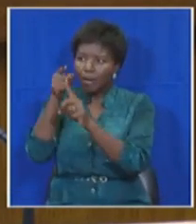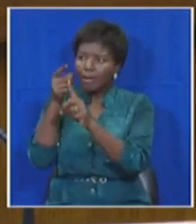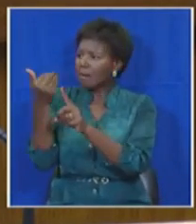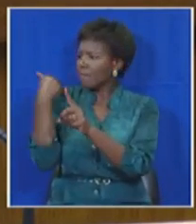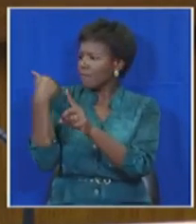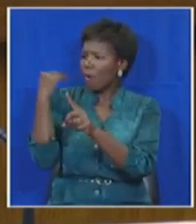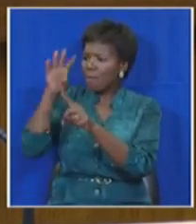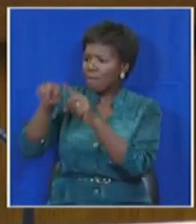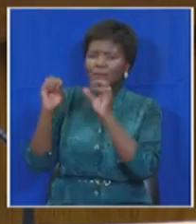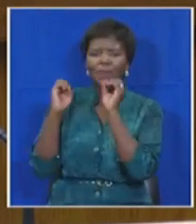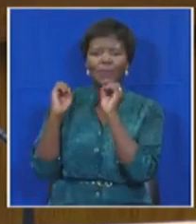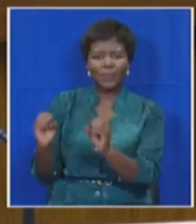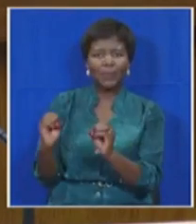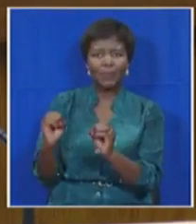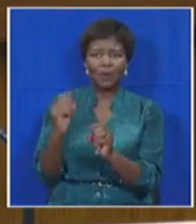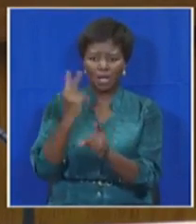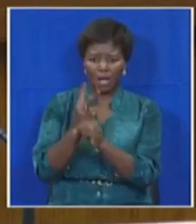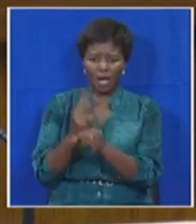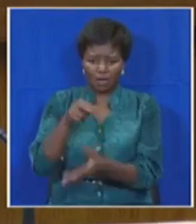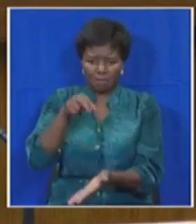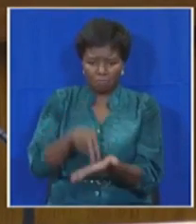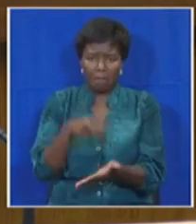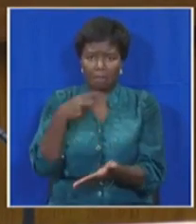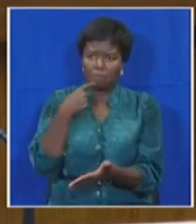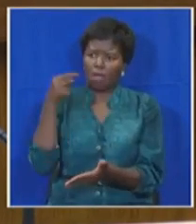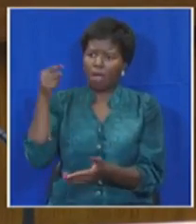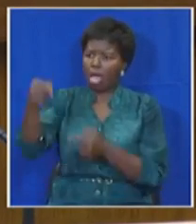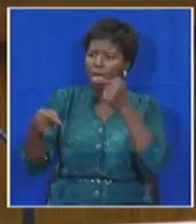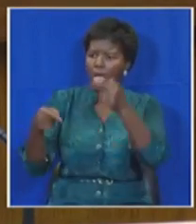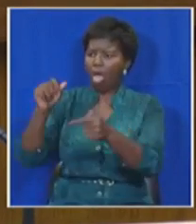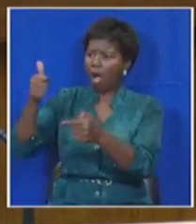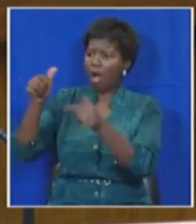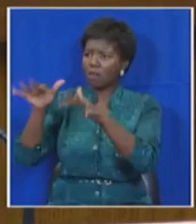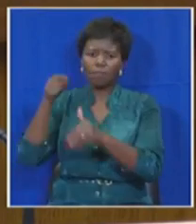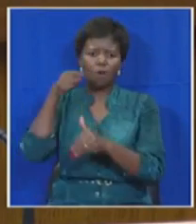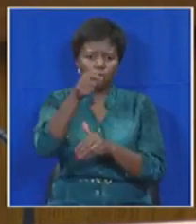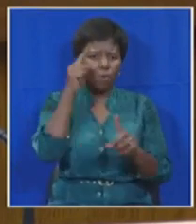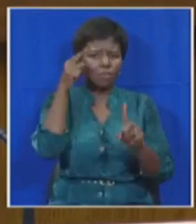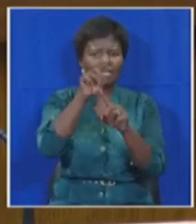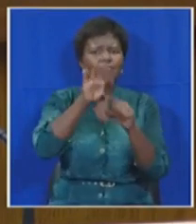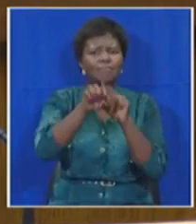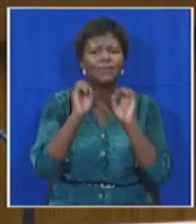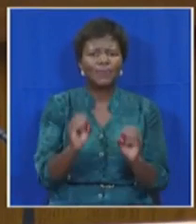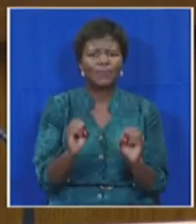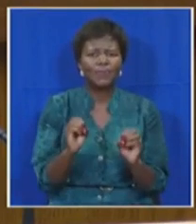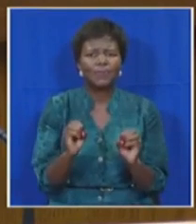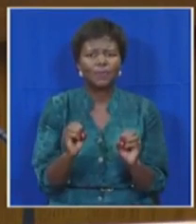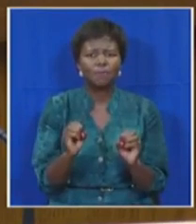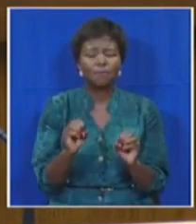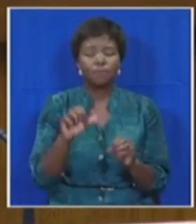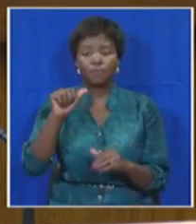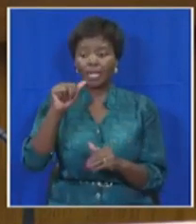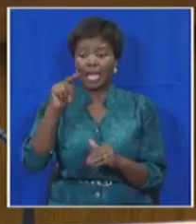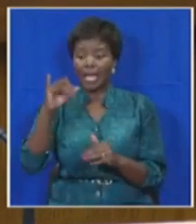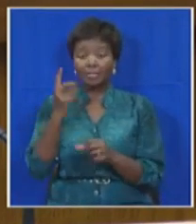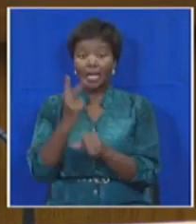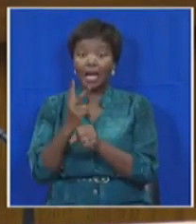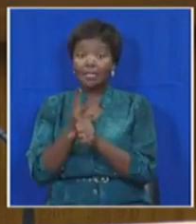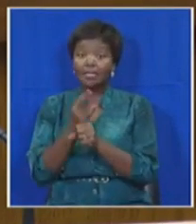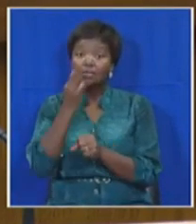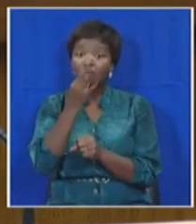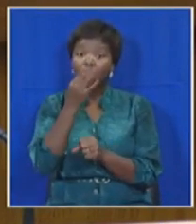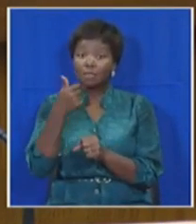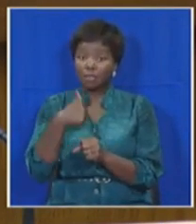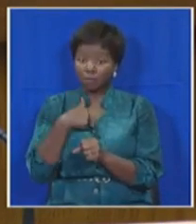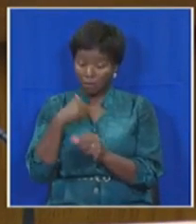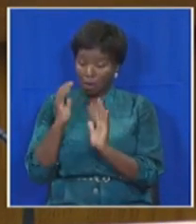target. And you stand here and blame other people. Your own target you didn't meet. The ANC further committed itself to